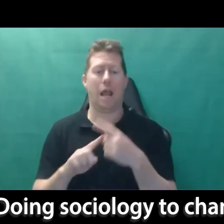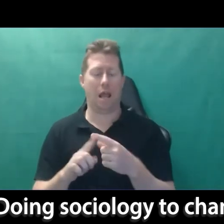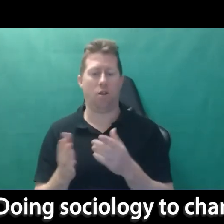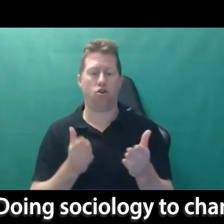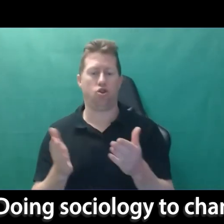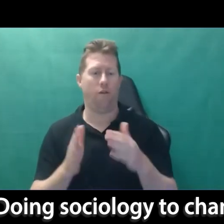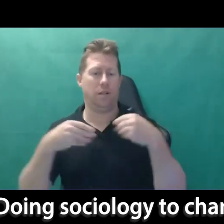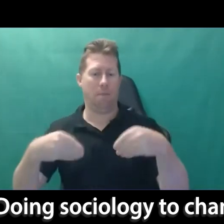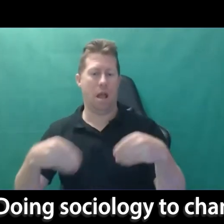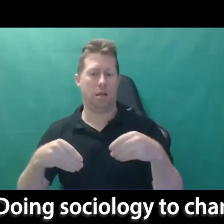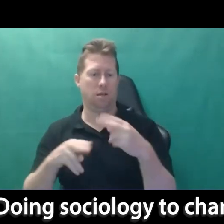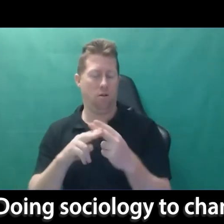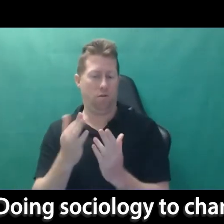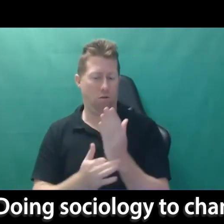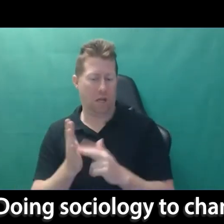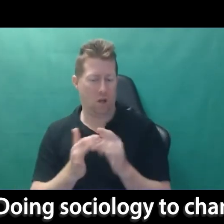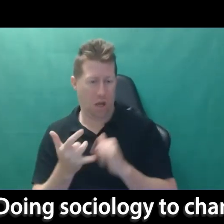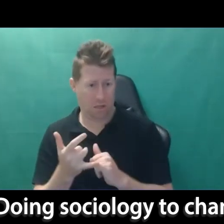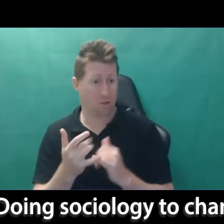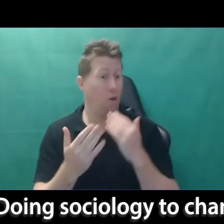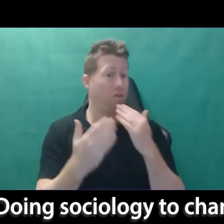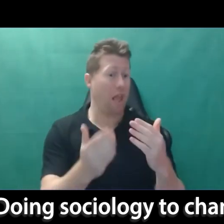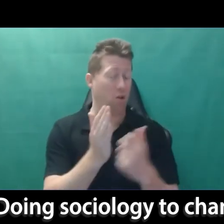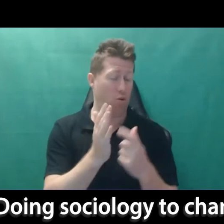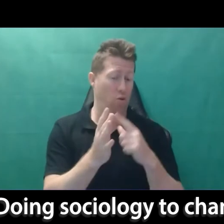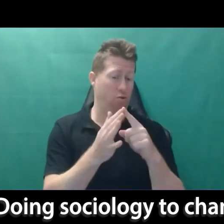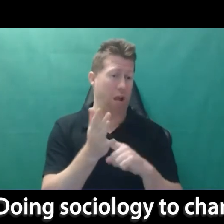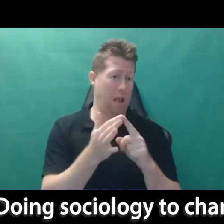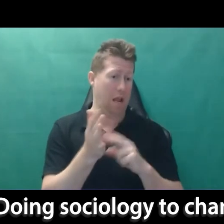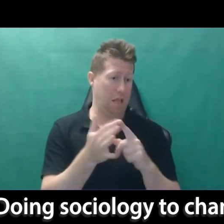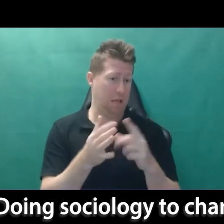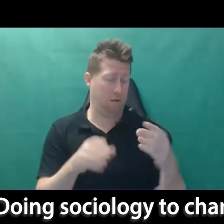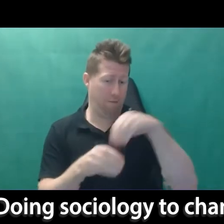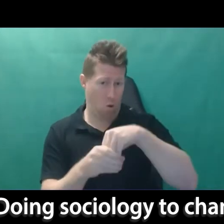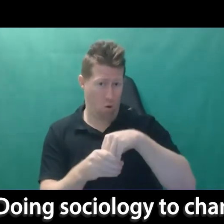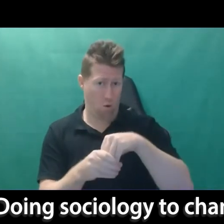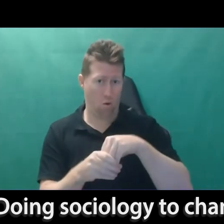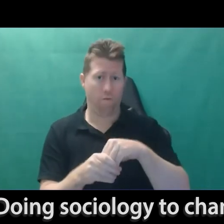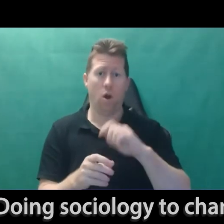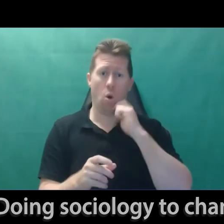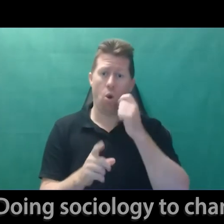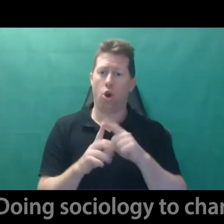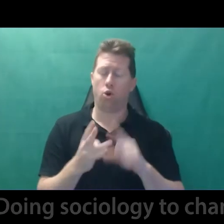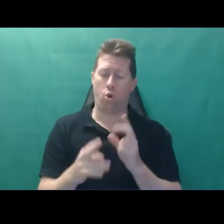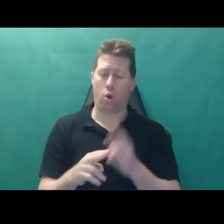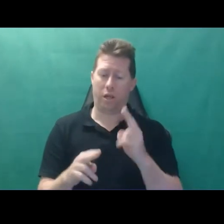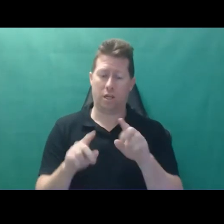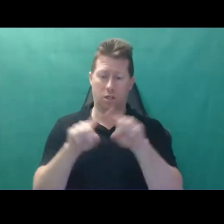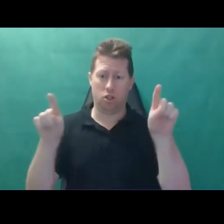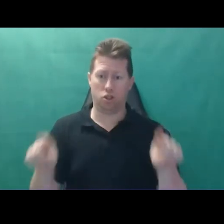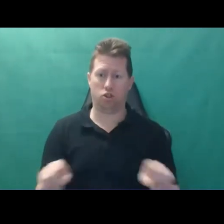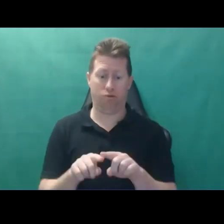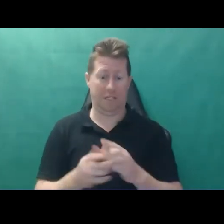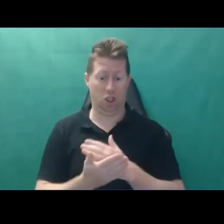thank you so much for joining us today Raylene. I'm just going to do a screen share now so if you can